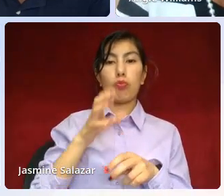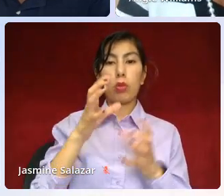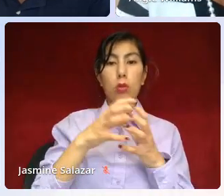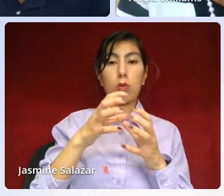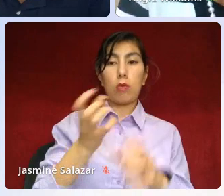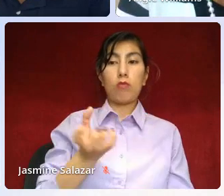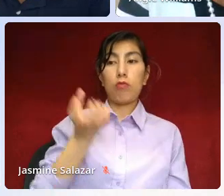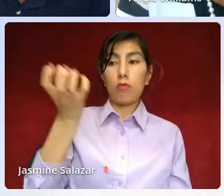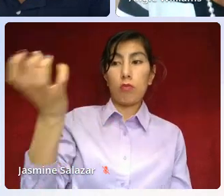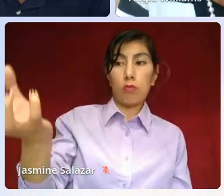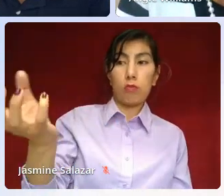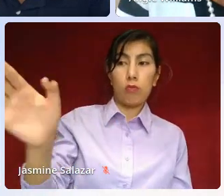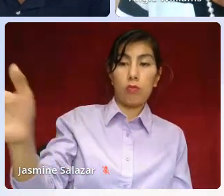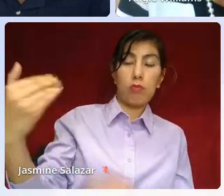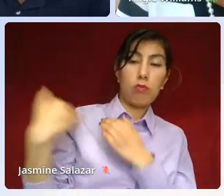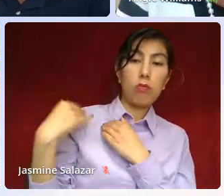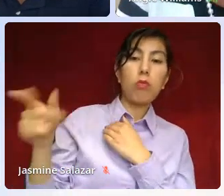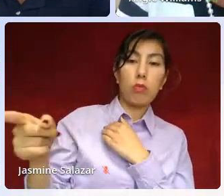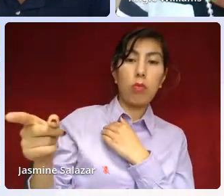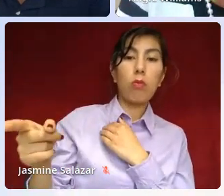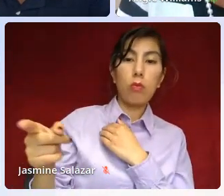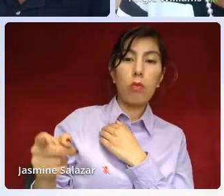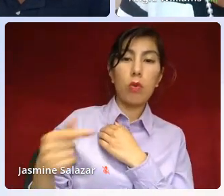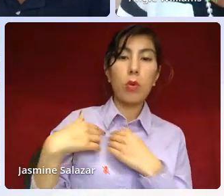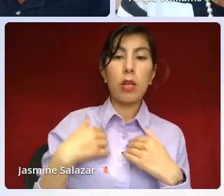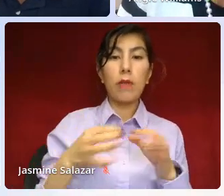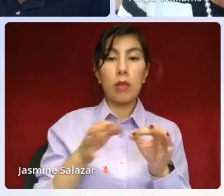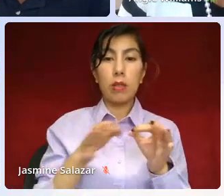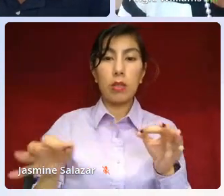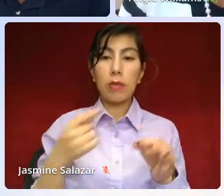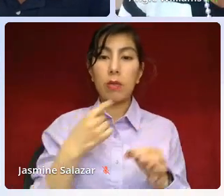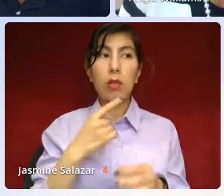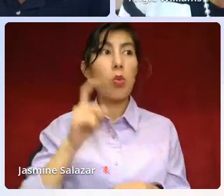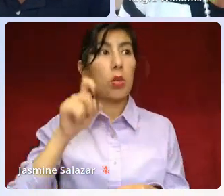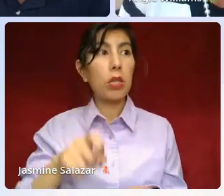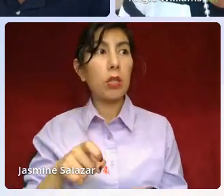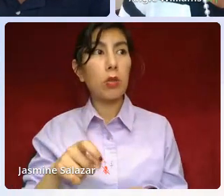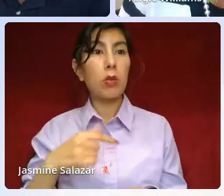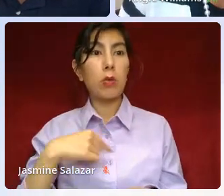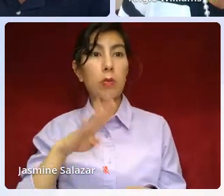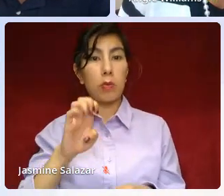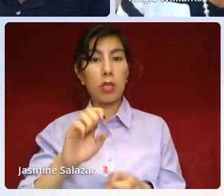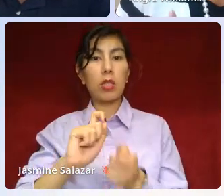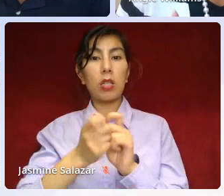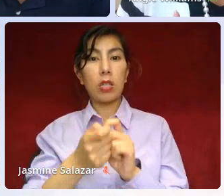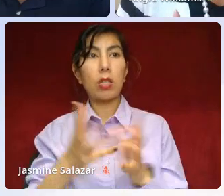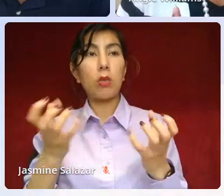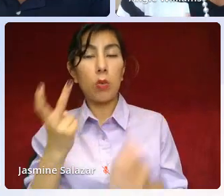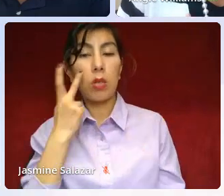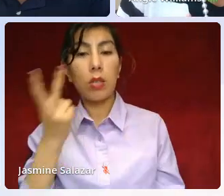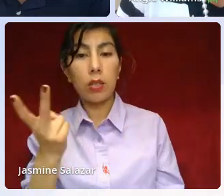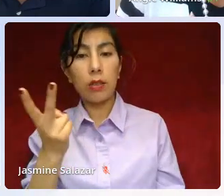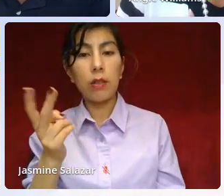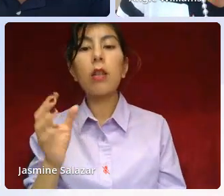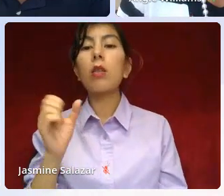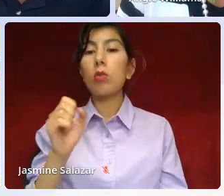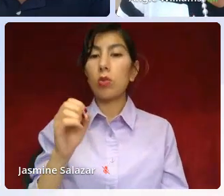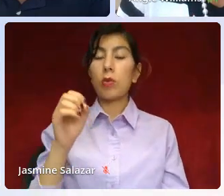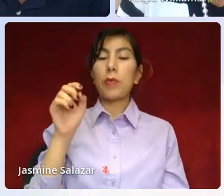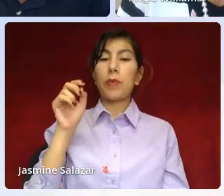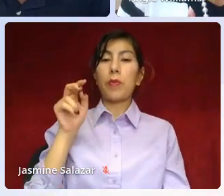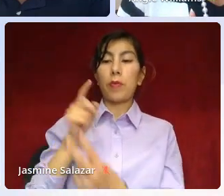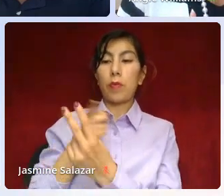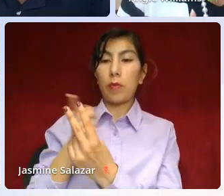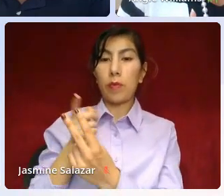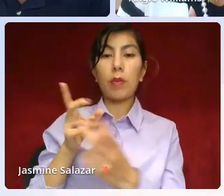court. We hear this statement all the time: we need to be the change that we want to see. Mm-hmm. So this is what they did.